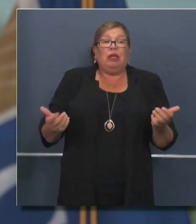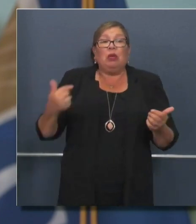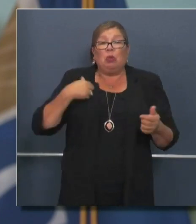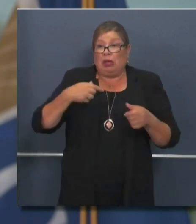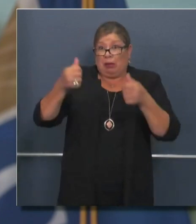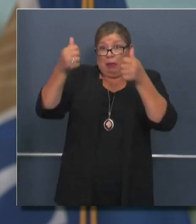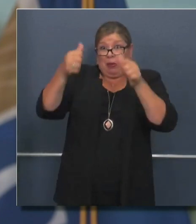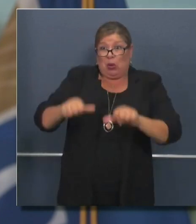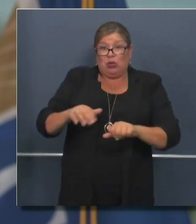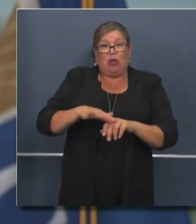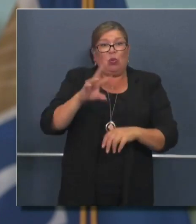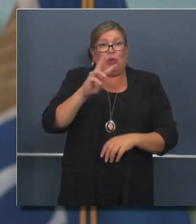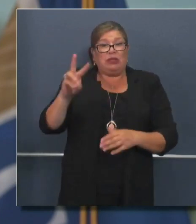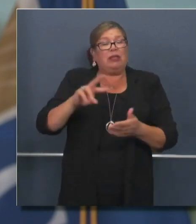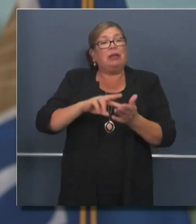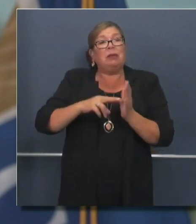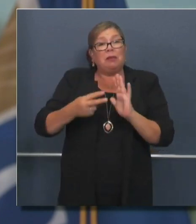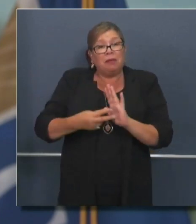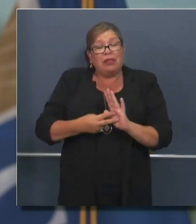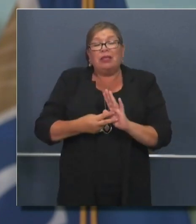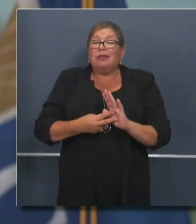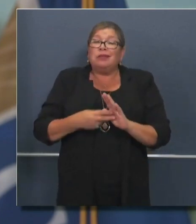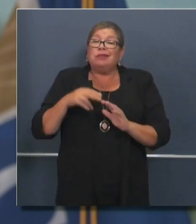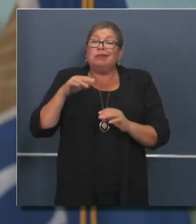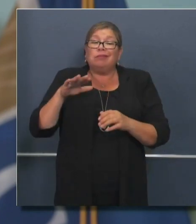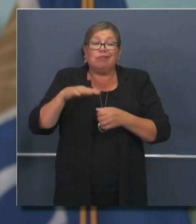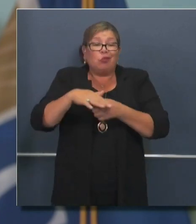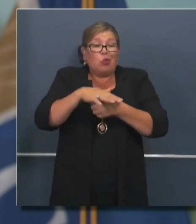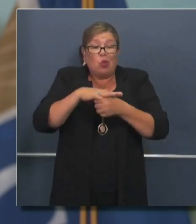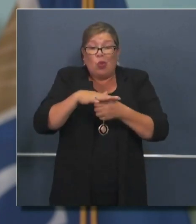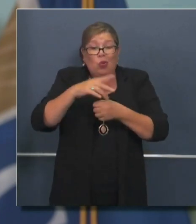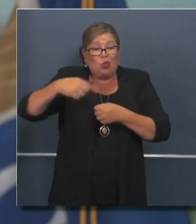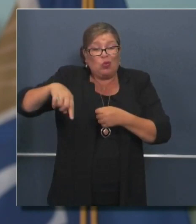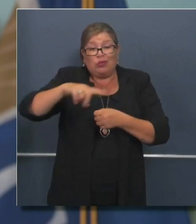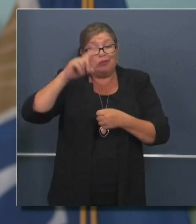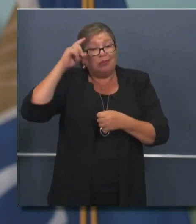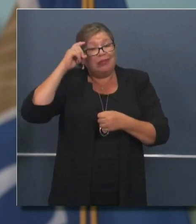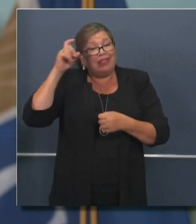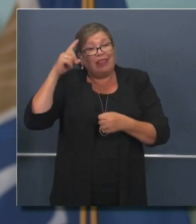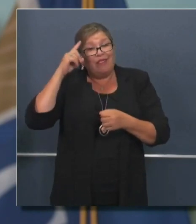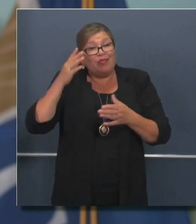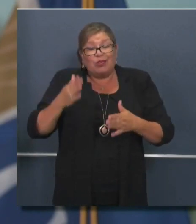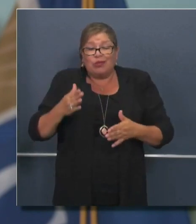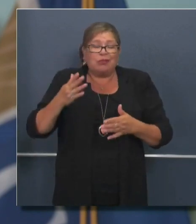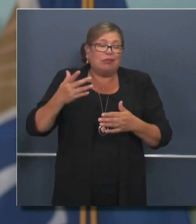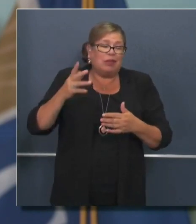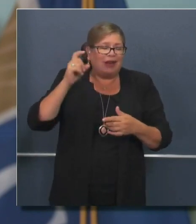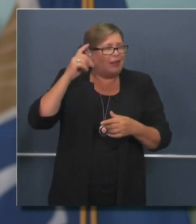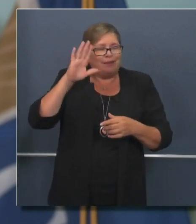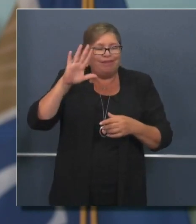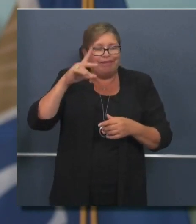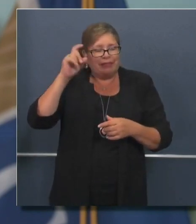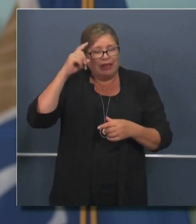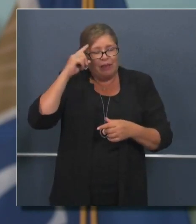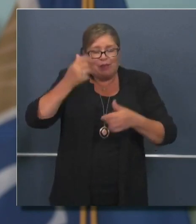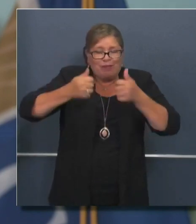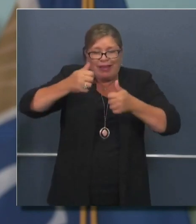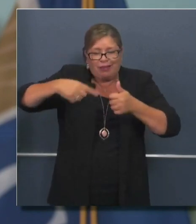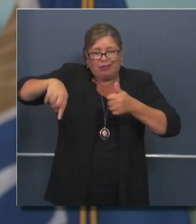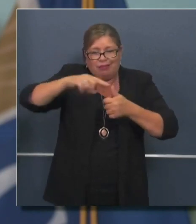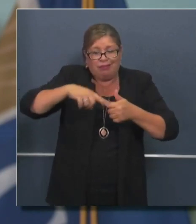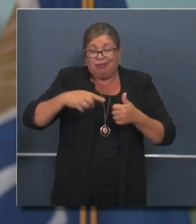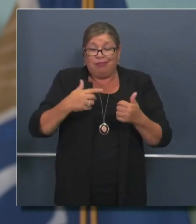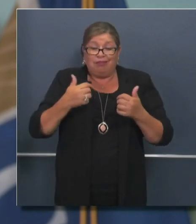website, that affords the opportunity for localism to go into effect and the application and implementation of